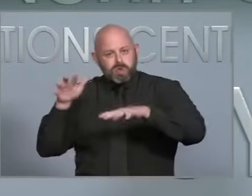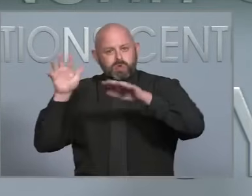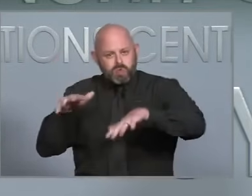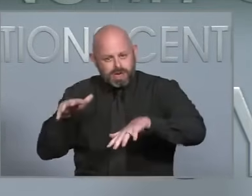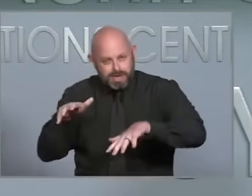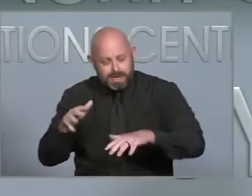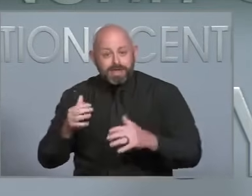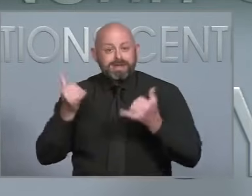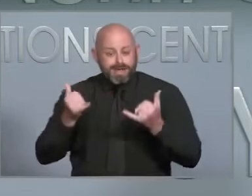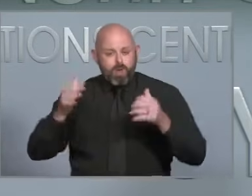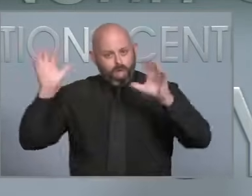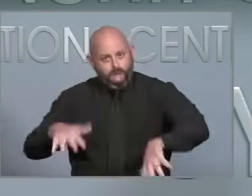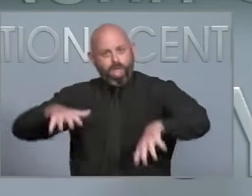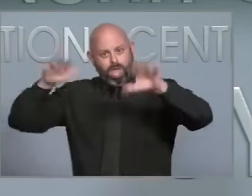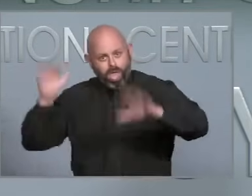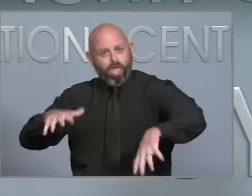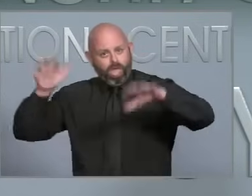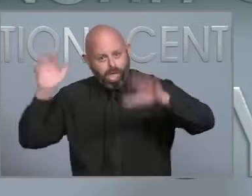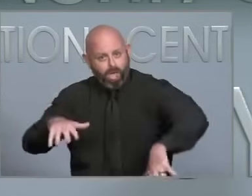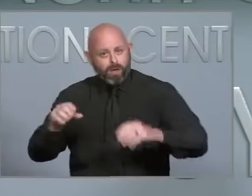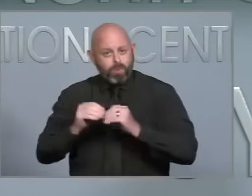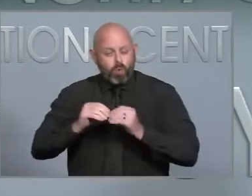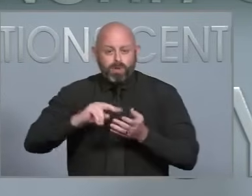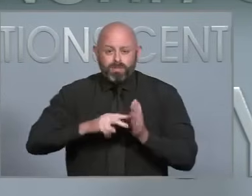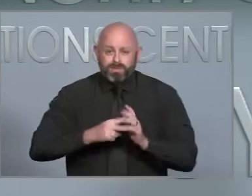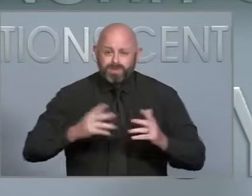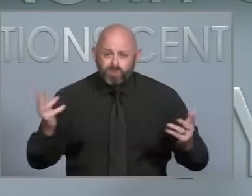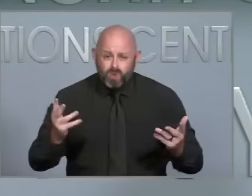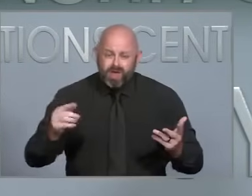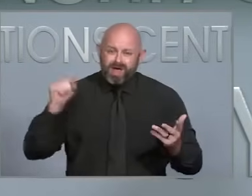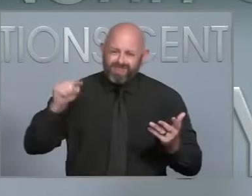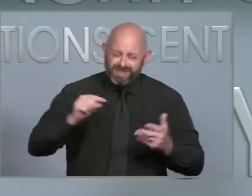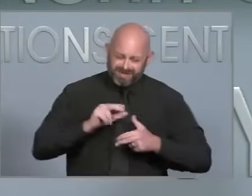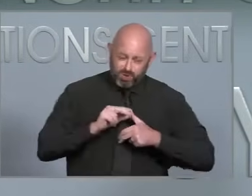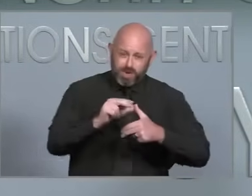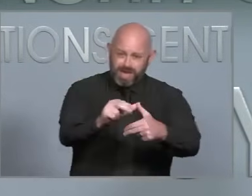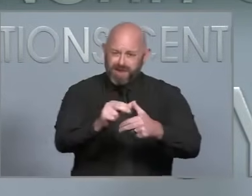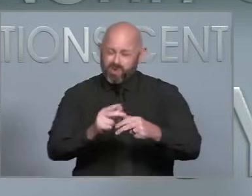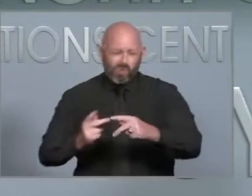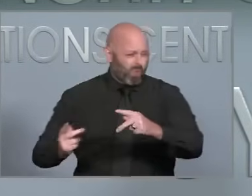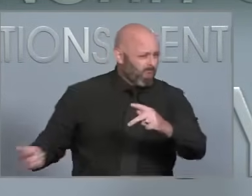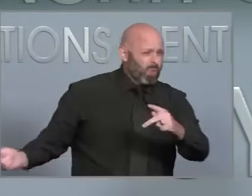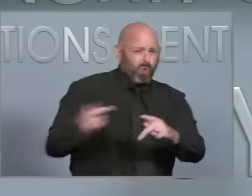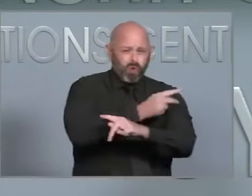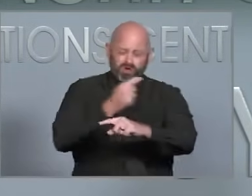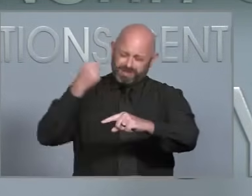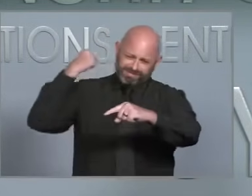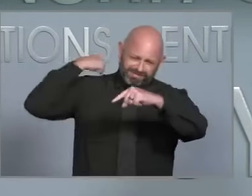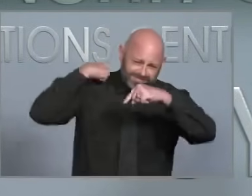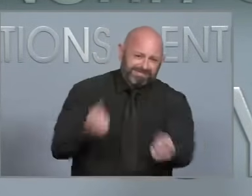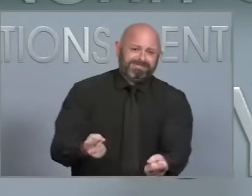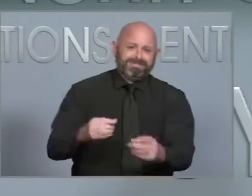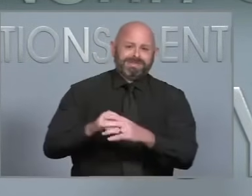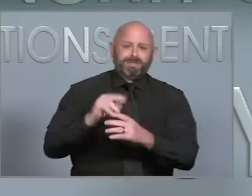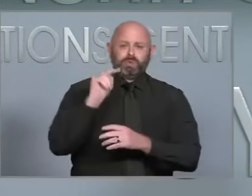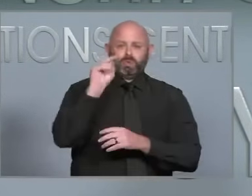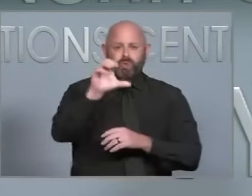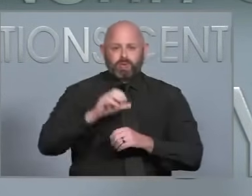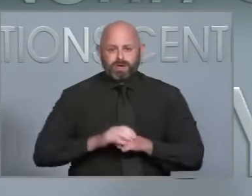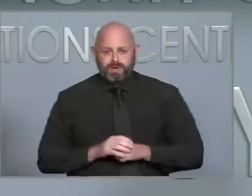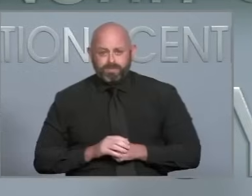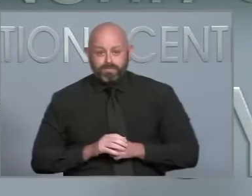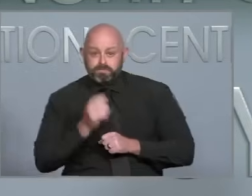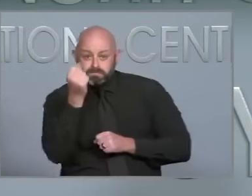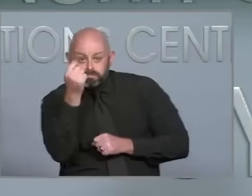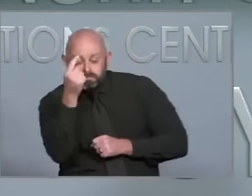worst storms in modern history for parts of western North Carolina. The end of the rain is